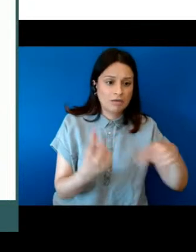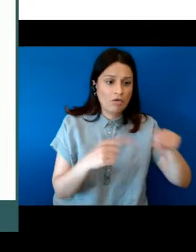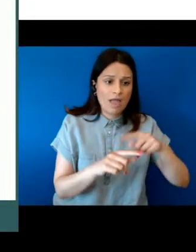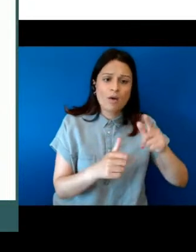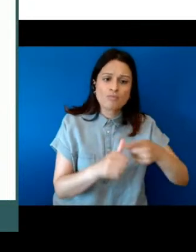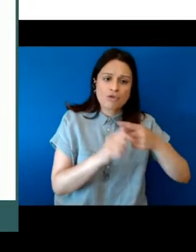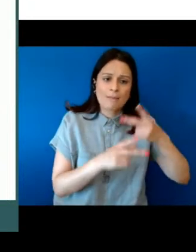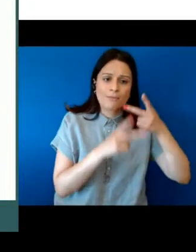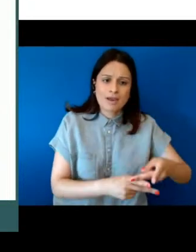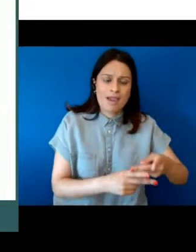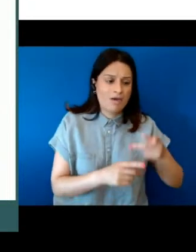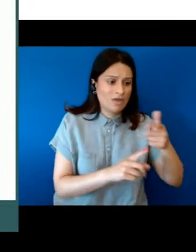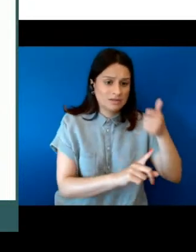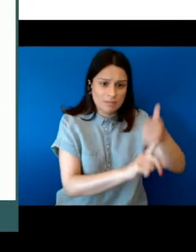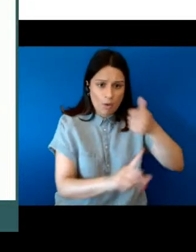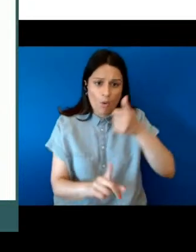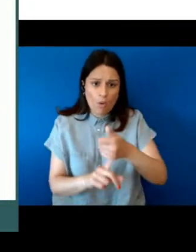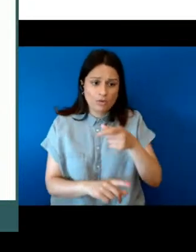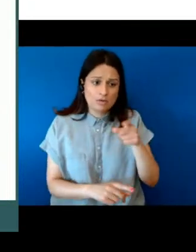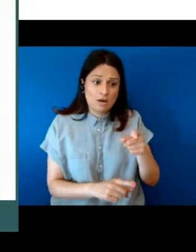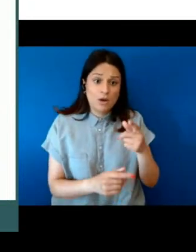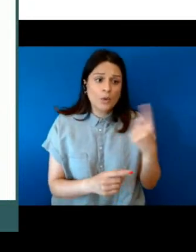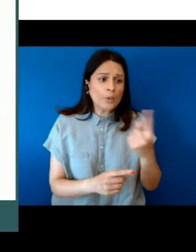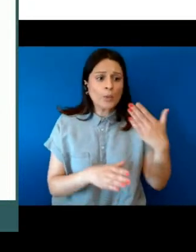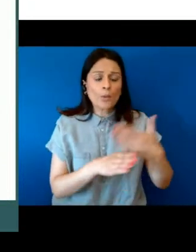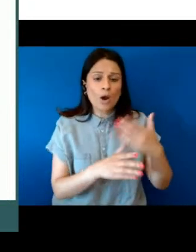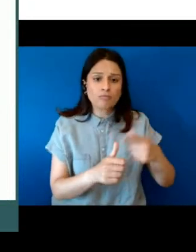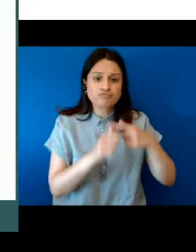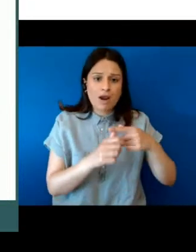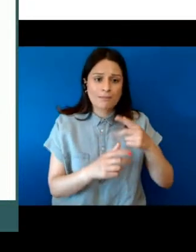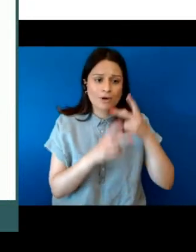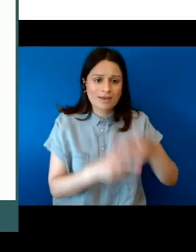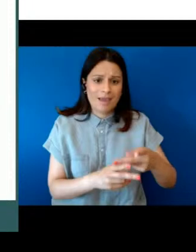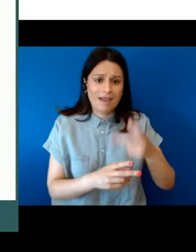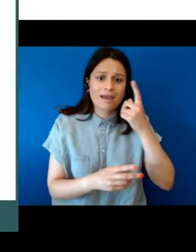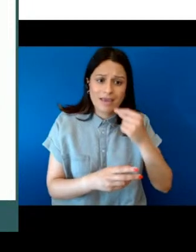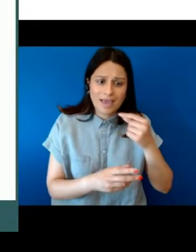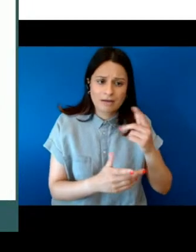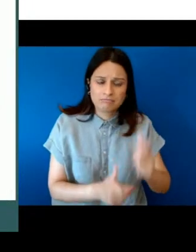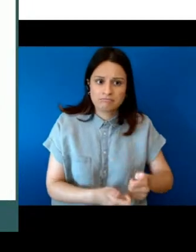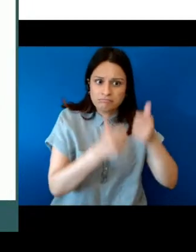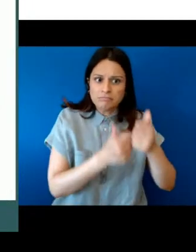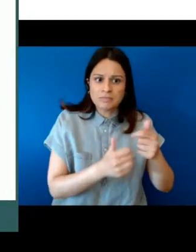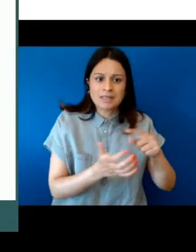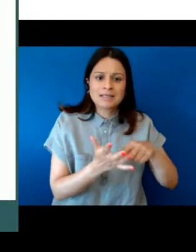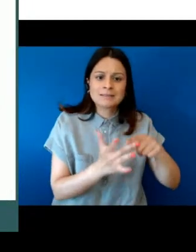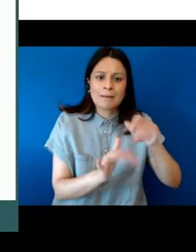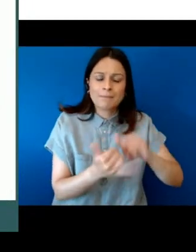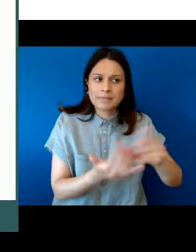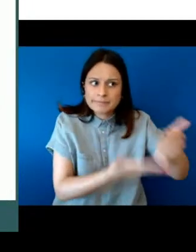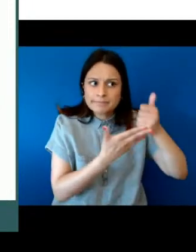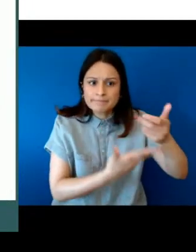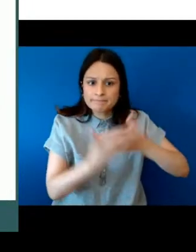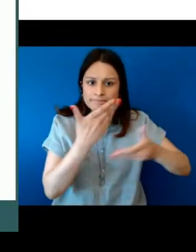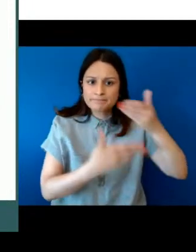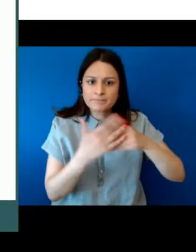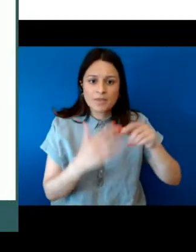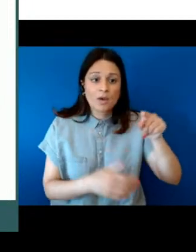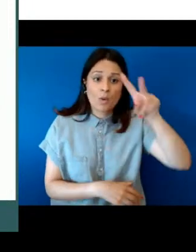in primary care. So you can get some really, really good tips from that group as well. They've got a WhatsApp group,